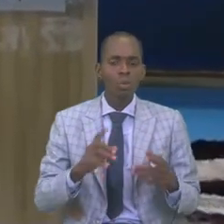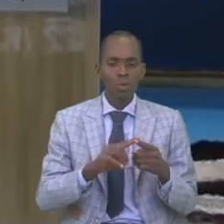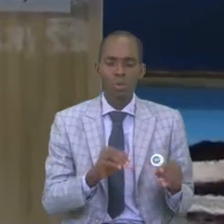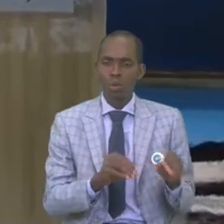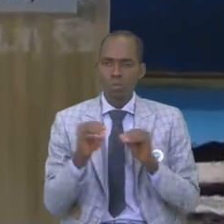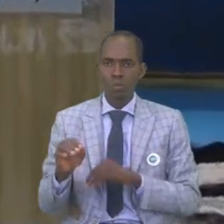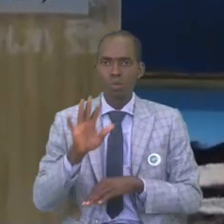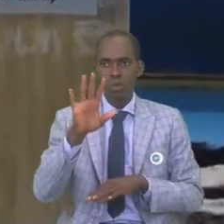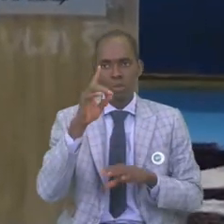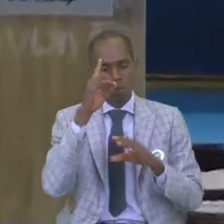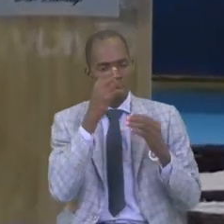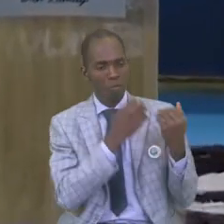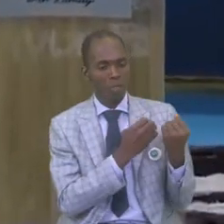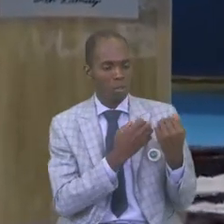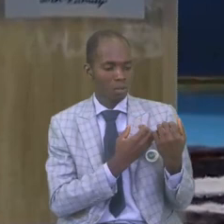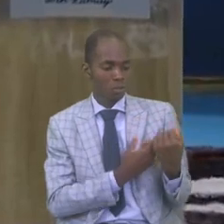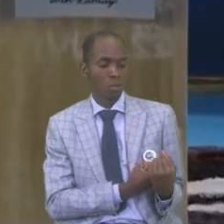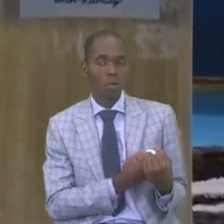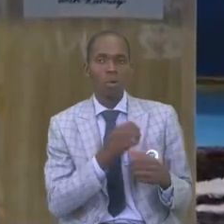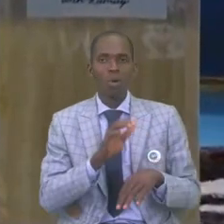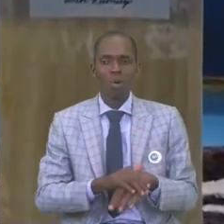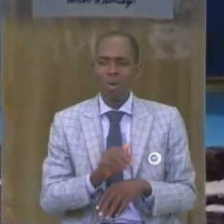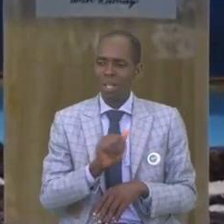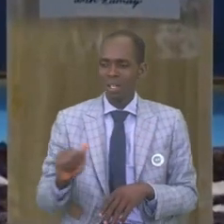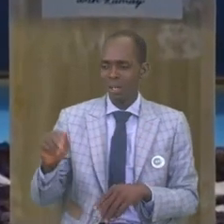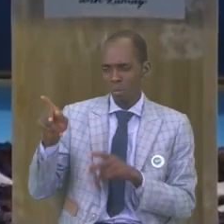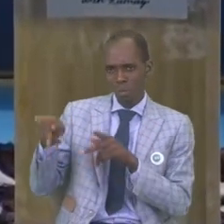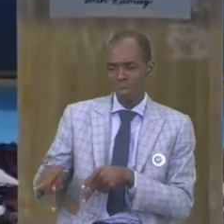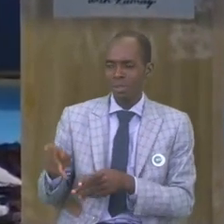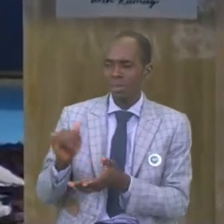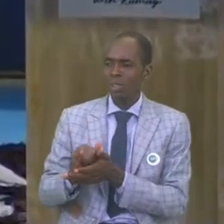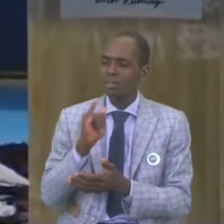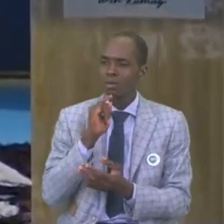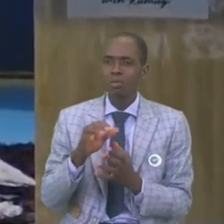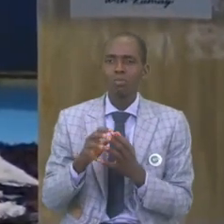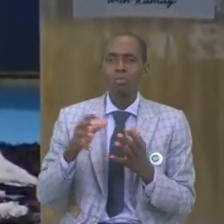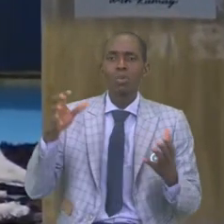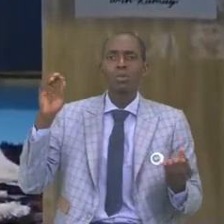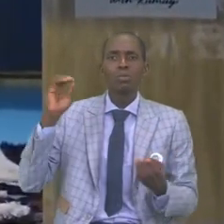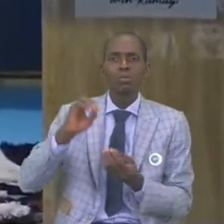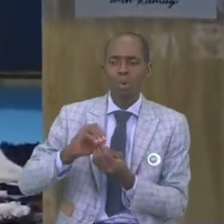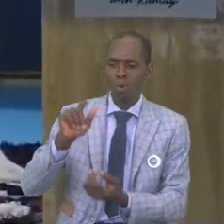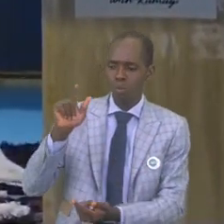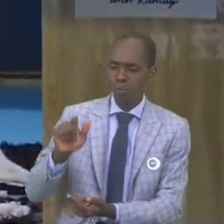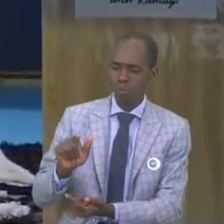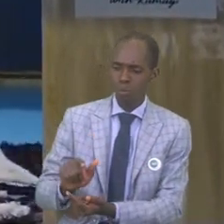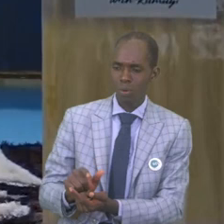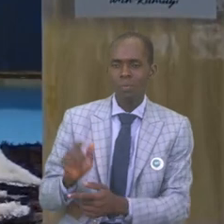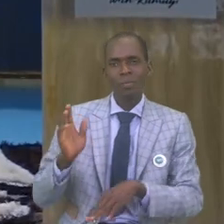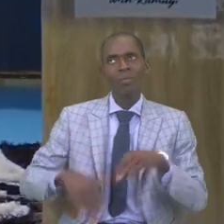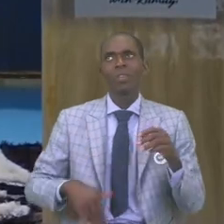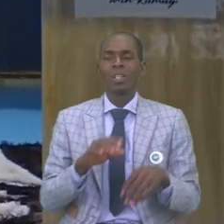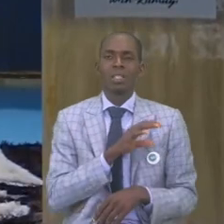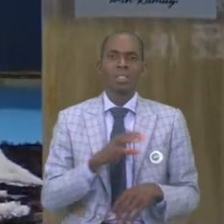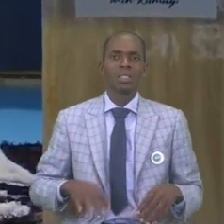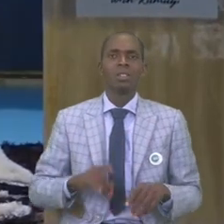confidence, your trust on a man much, much lower than Christ. You don't want to pin your faith on any